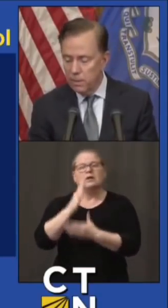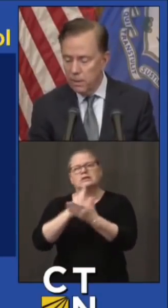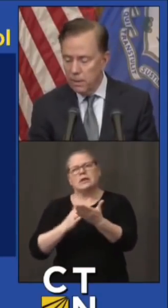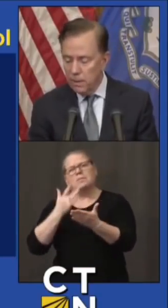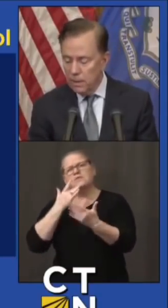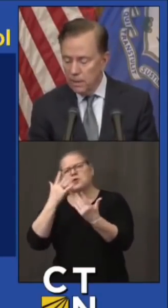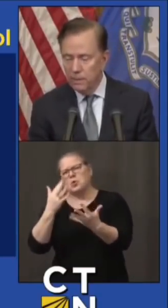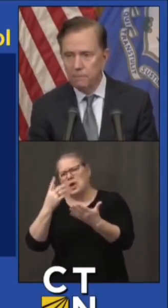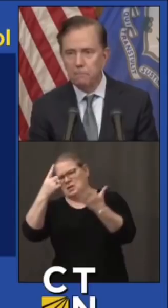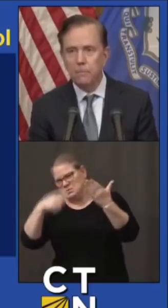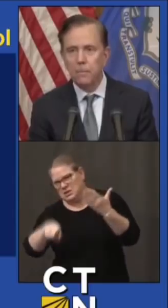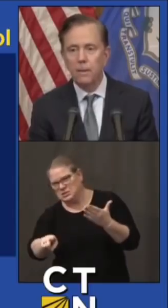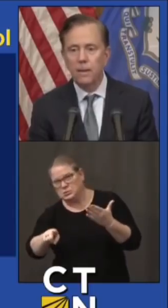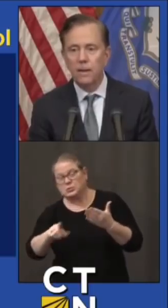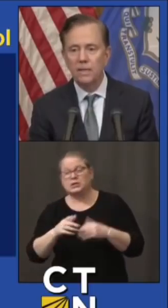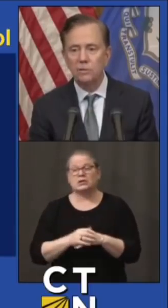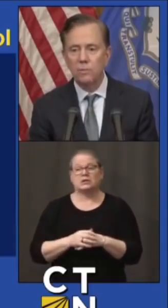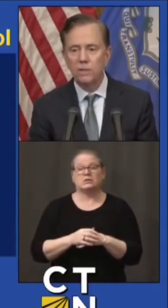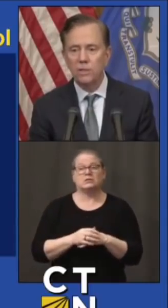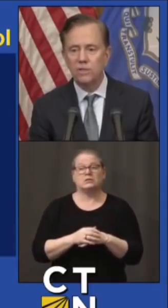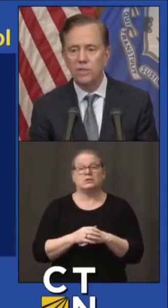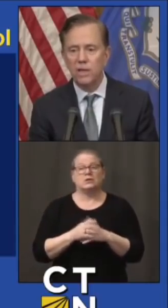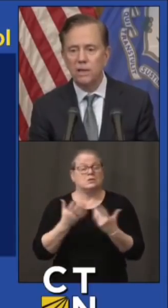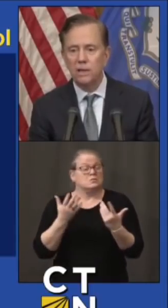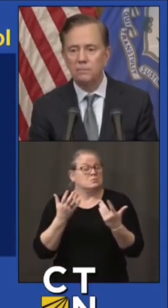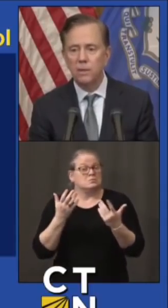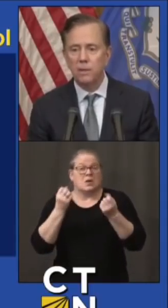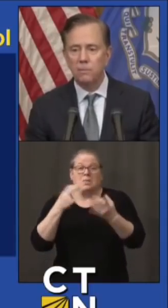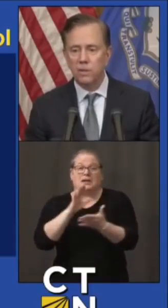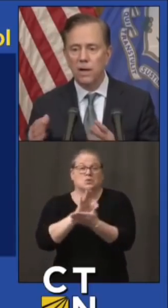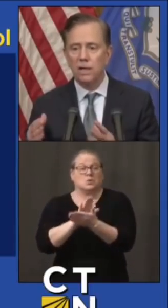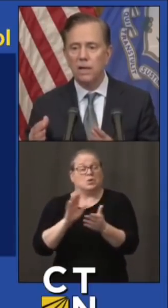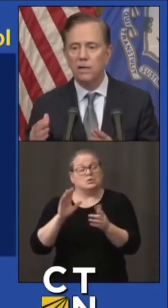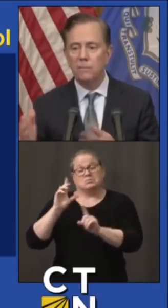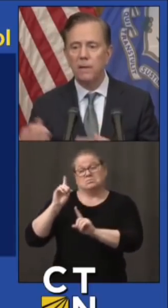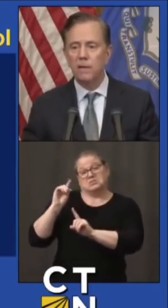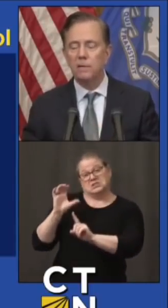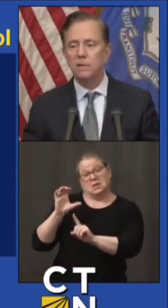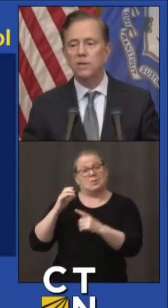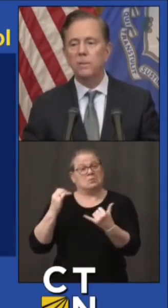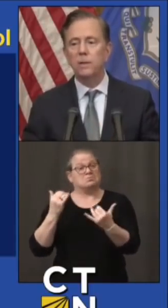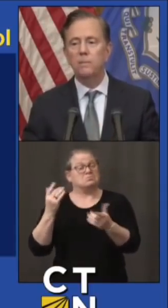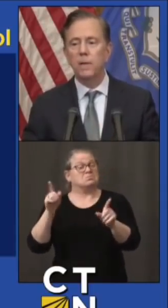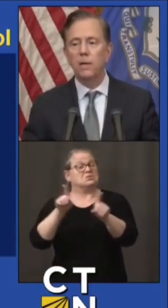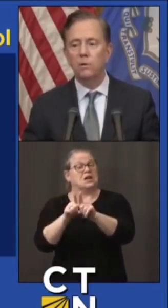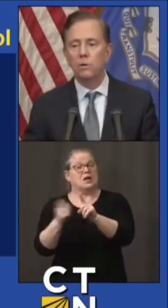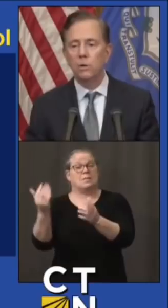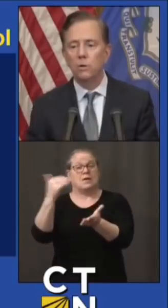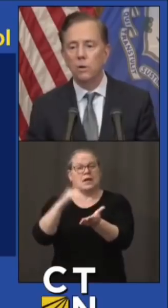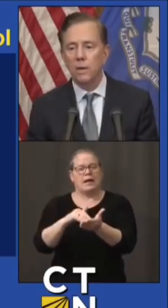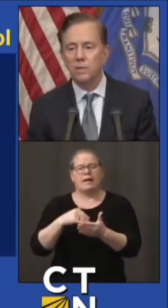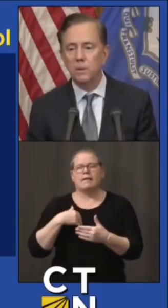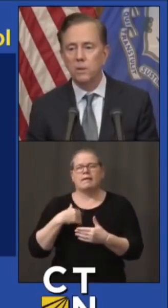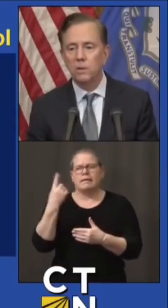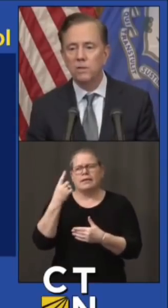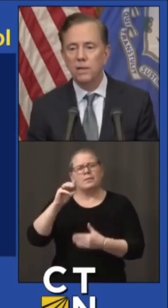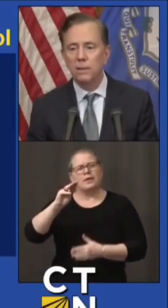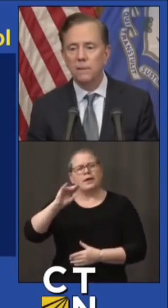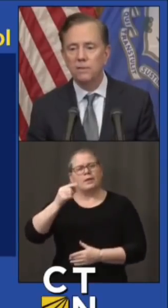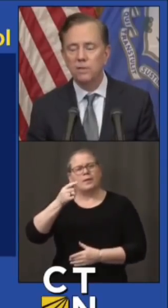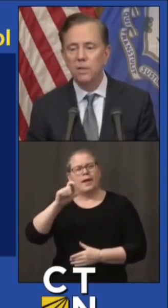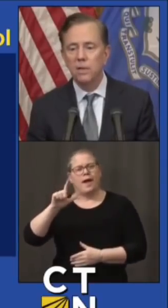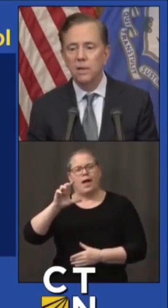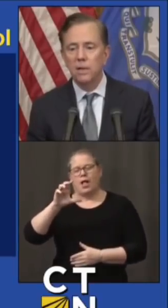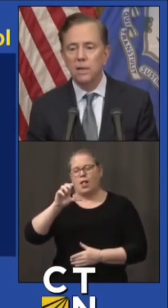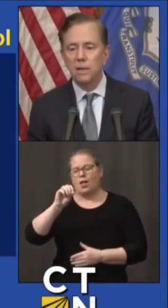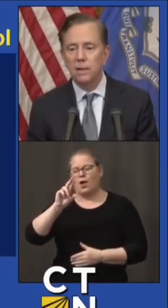December. And I just want you to see something that was highlighted to me, something that Miguel Cardona reminds me all the time,